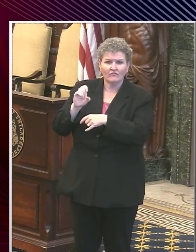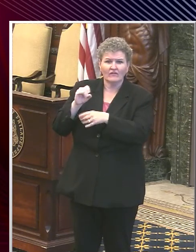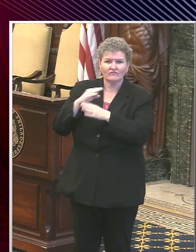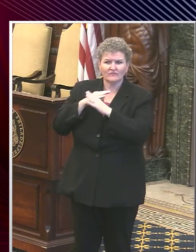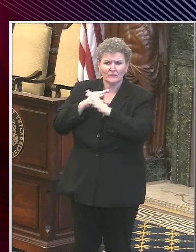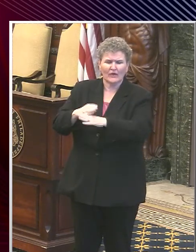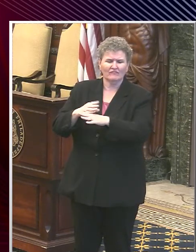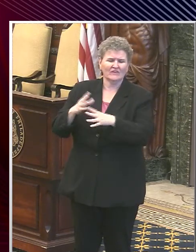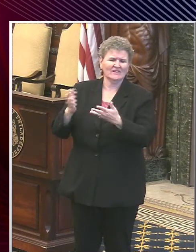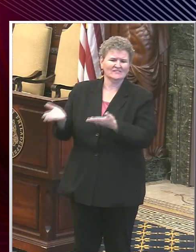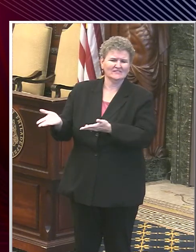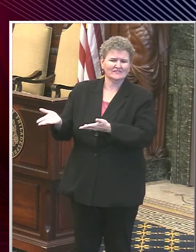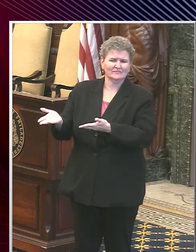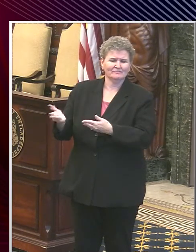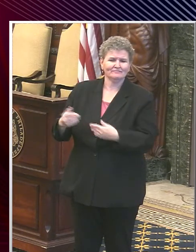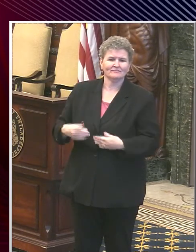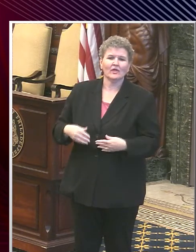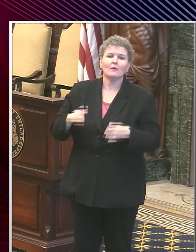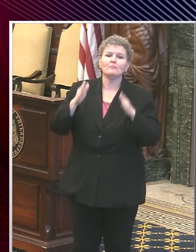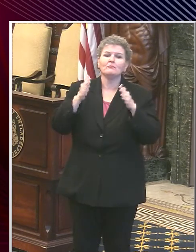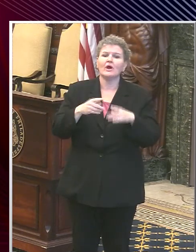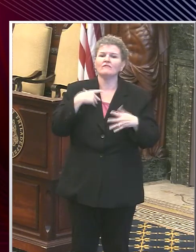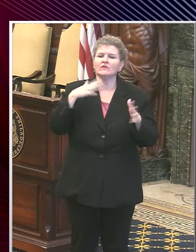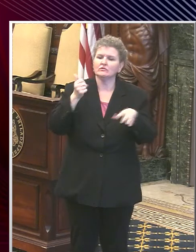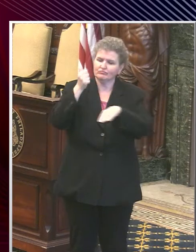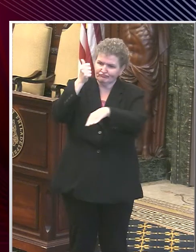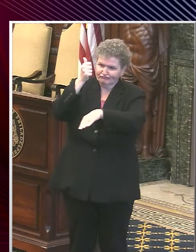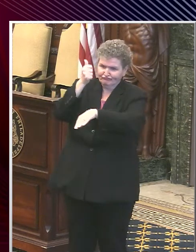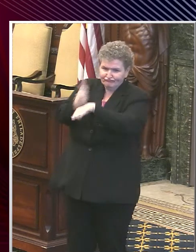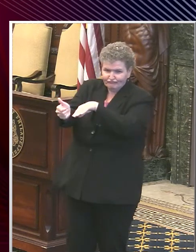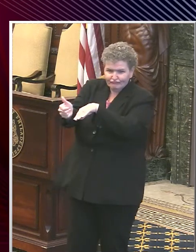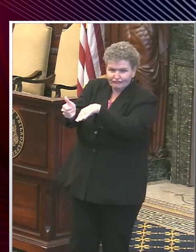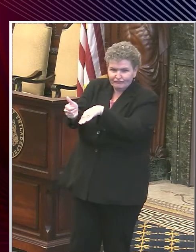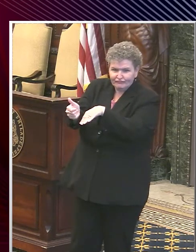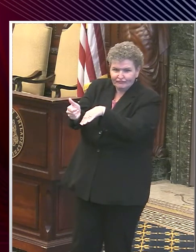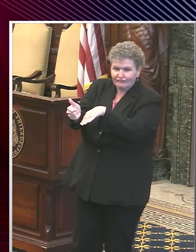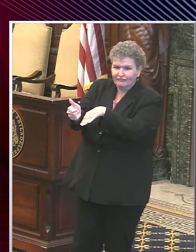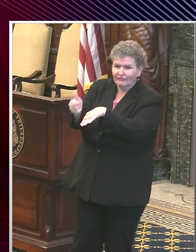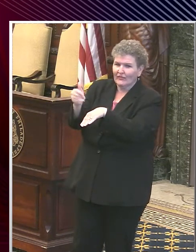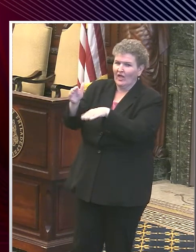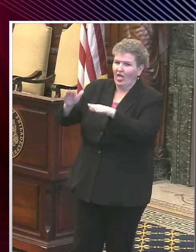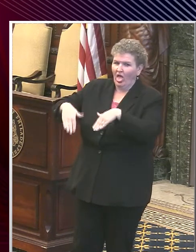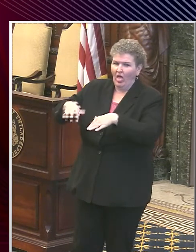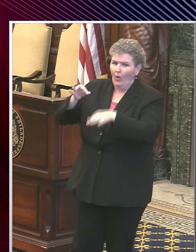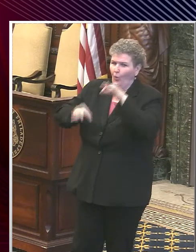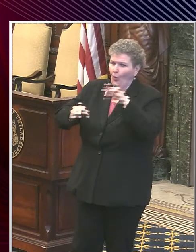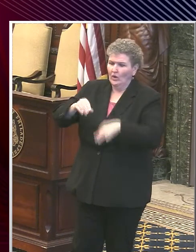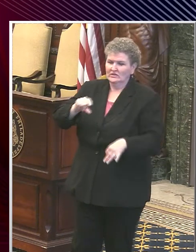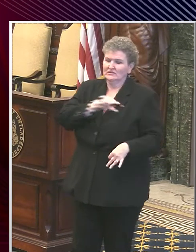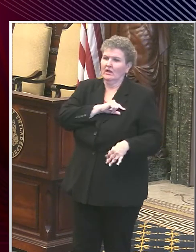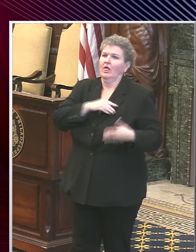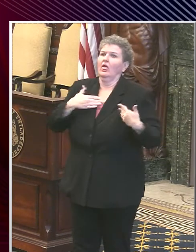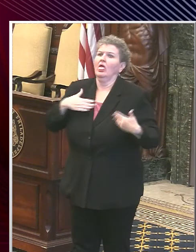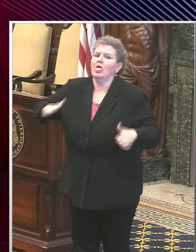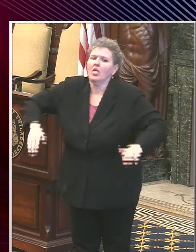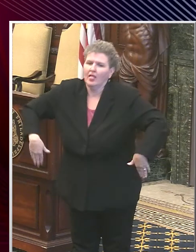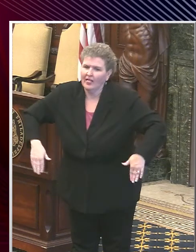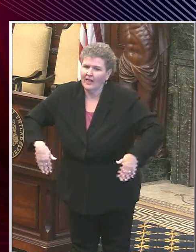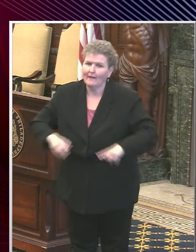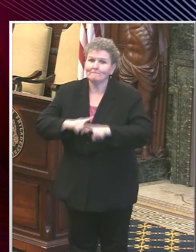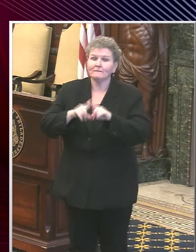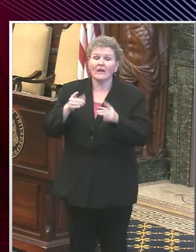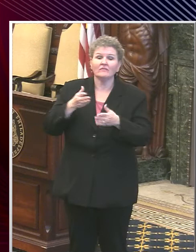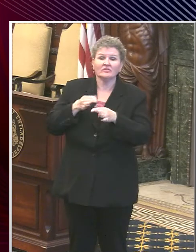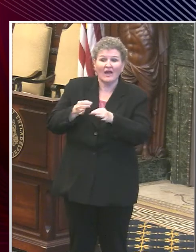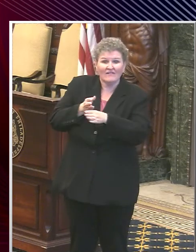Well, the person has been accused of doing this and has to get his day in court. We also hire people in this area that have formerly